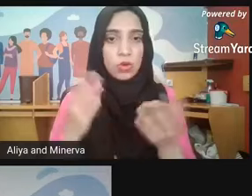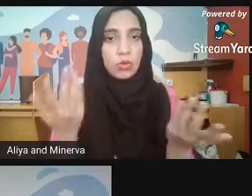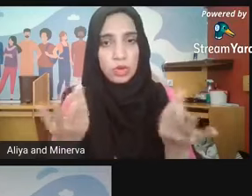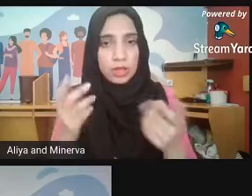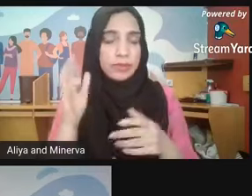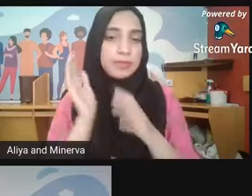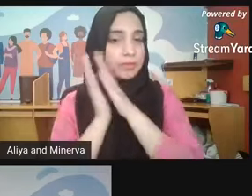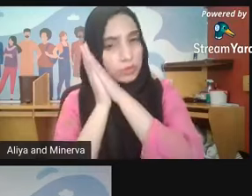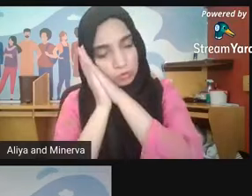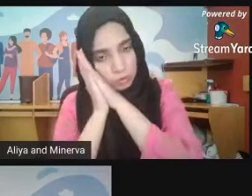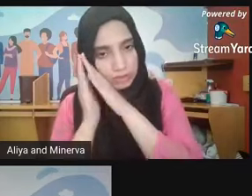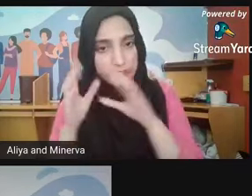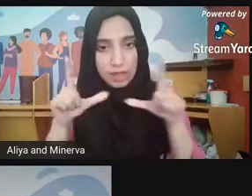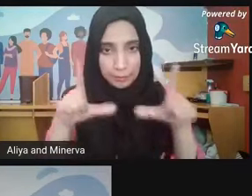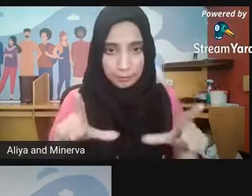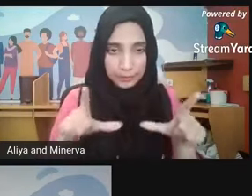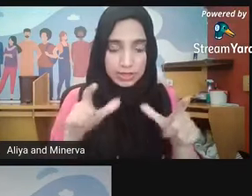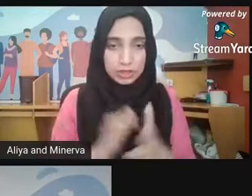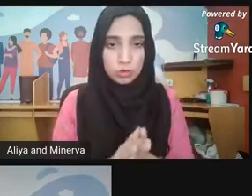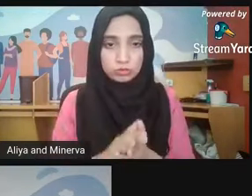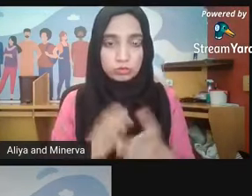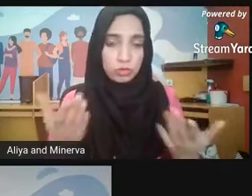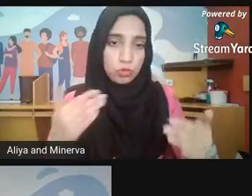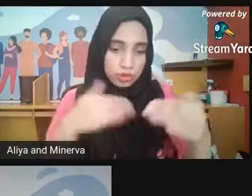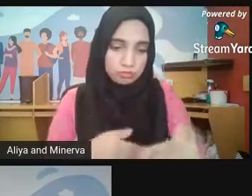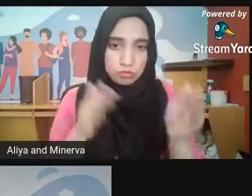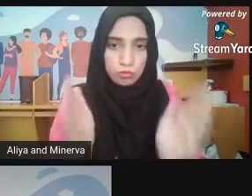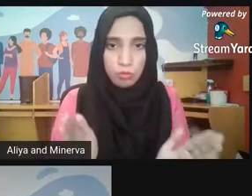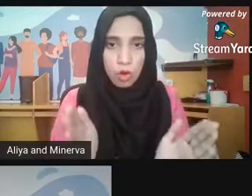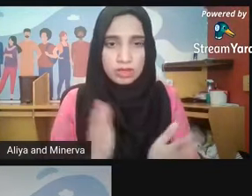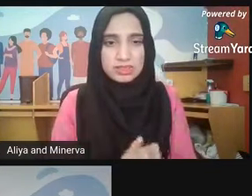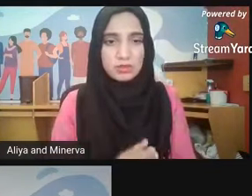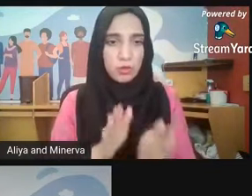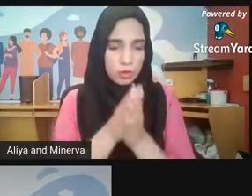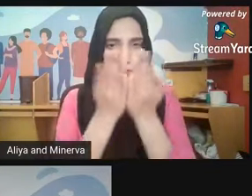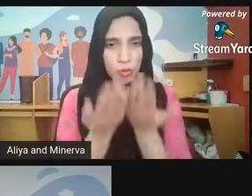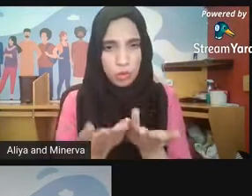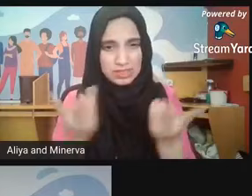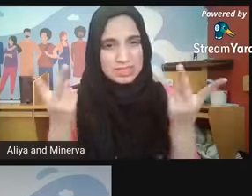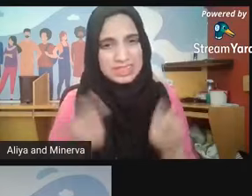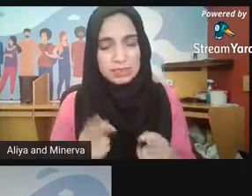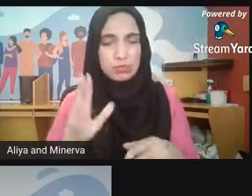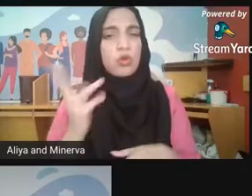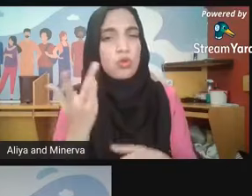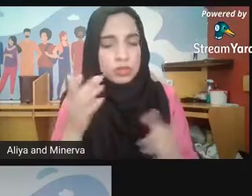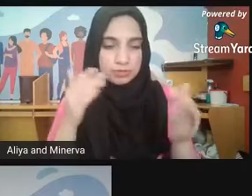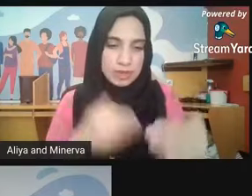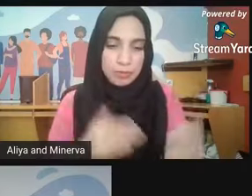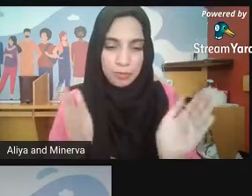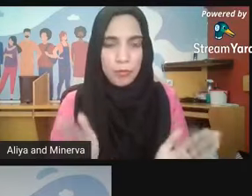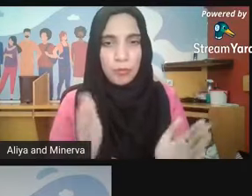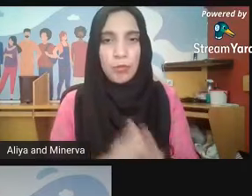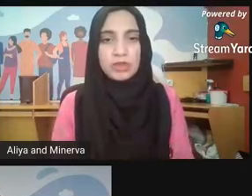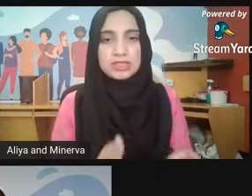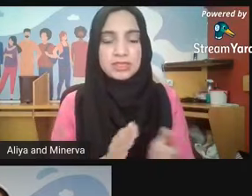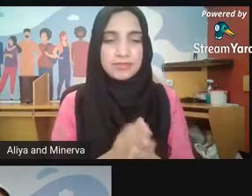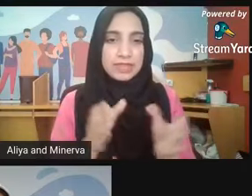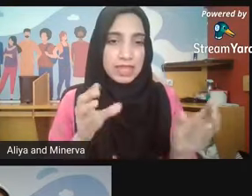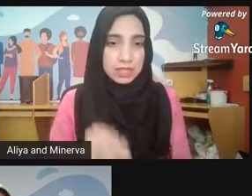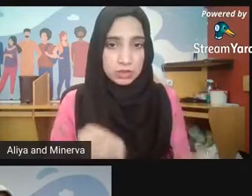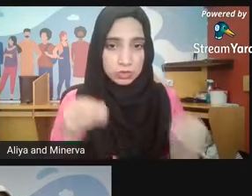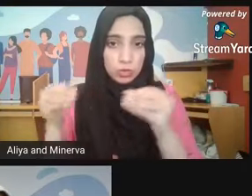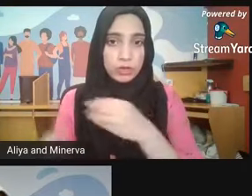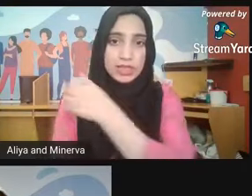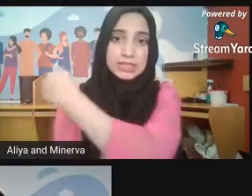pillow, like a block, like a book. Or like a shoebox, take it and put